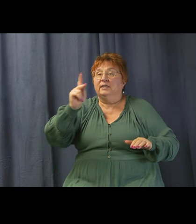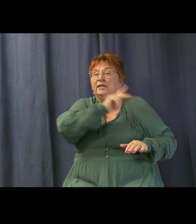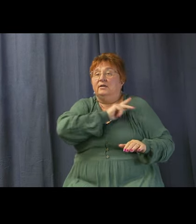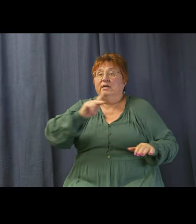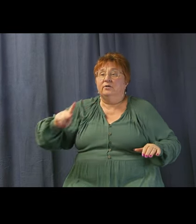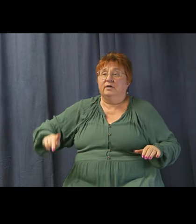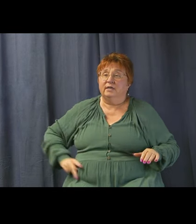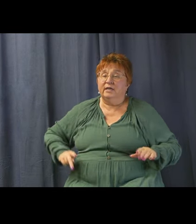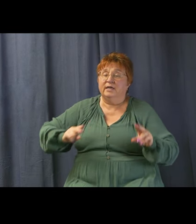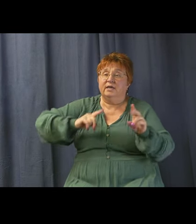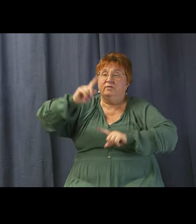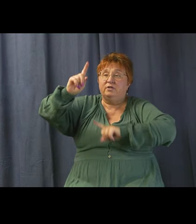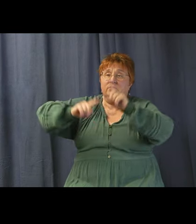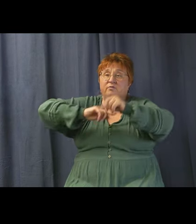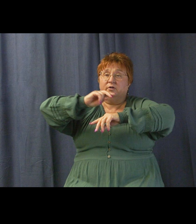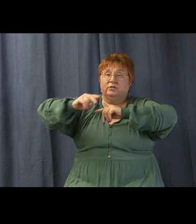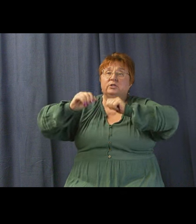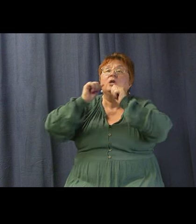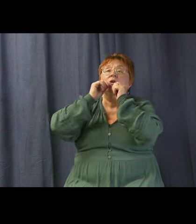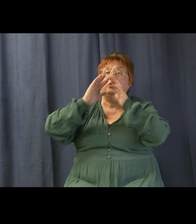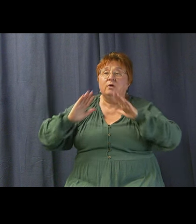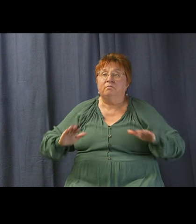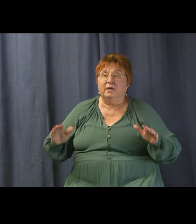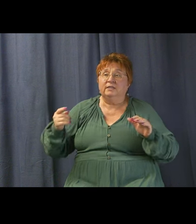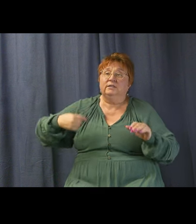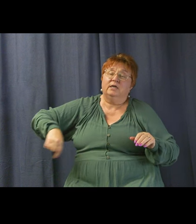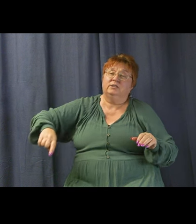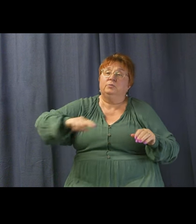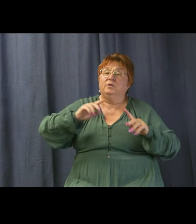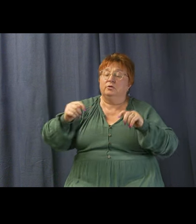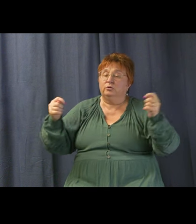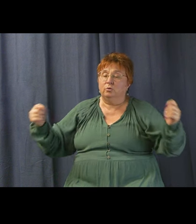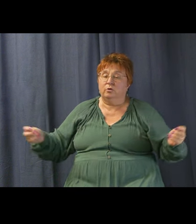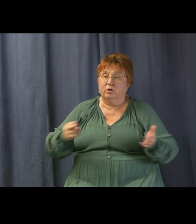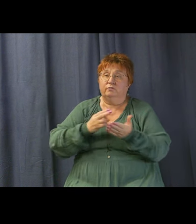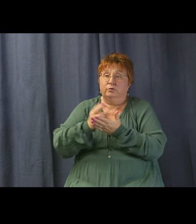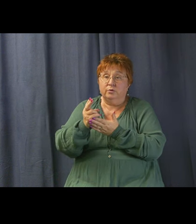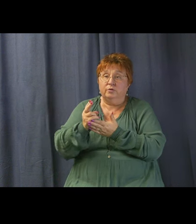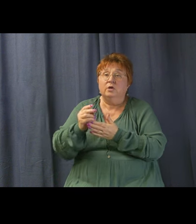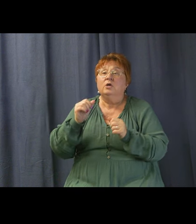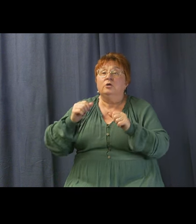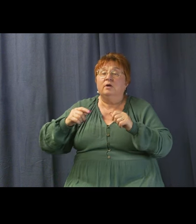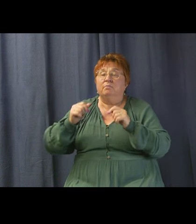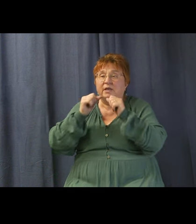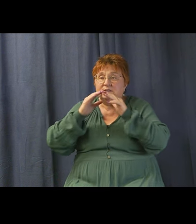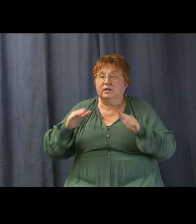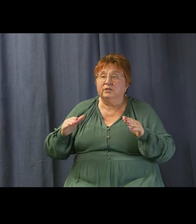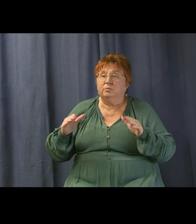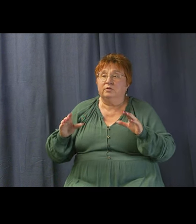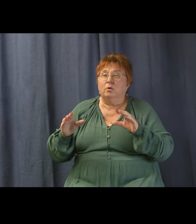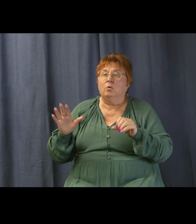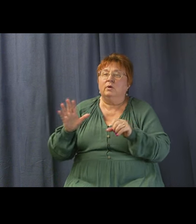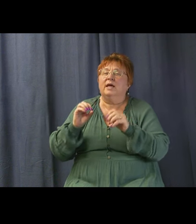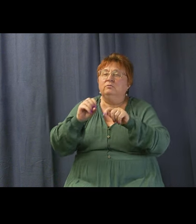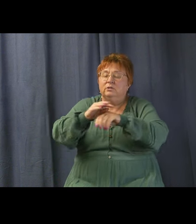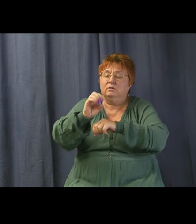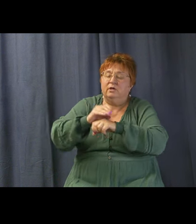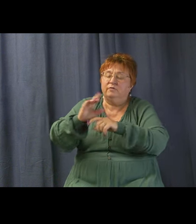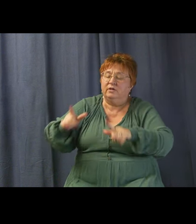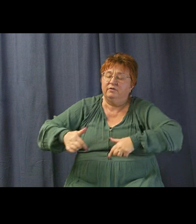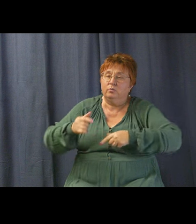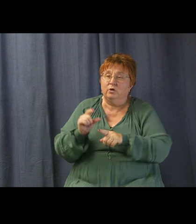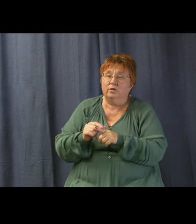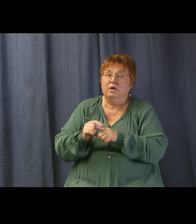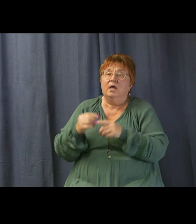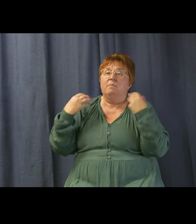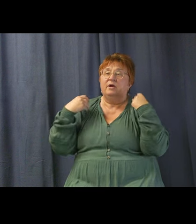God, creator and King of the universe. You have blessed us with your Torah of truth. You have blessed us with the whole counsel of your